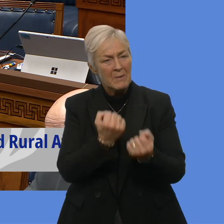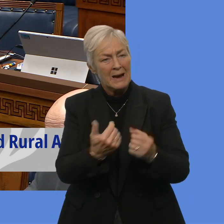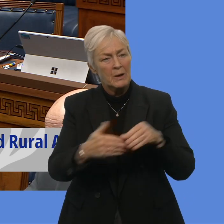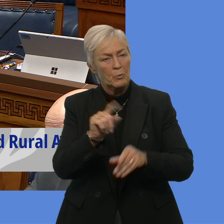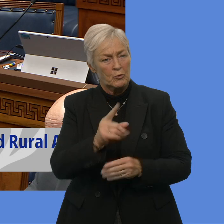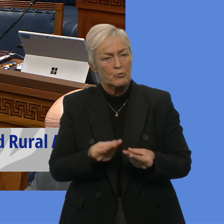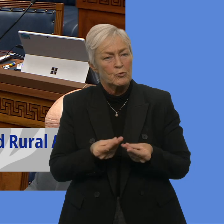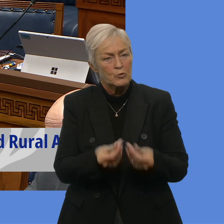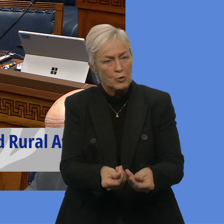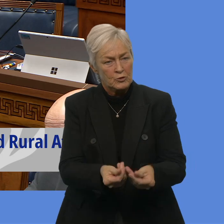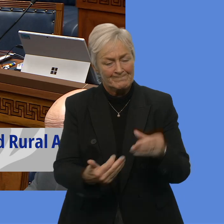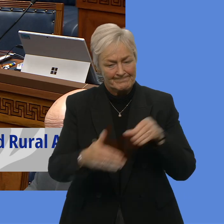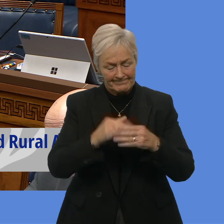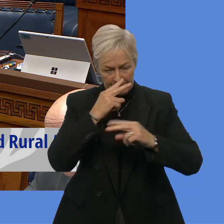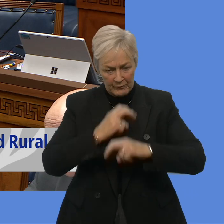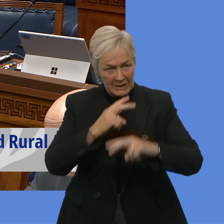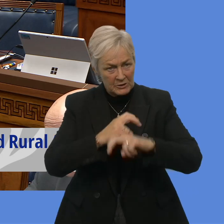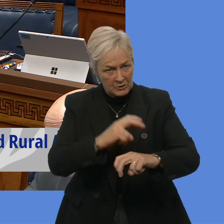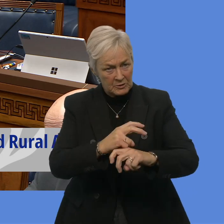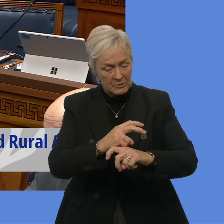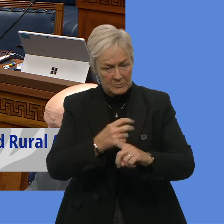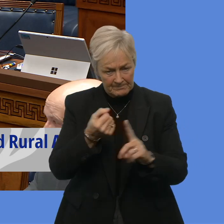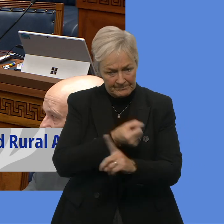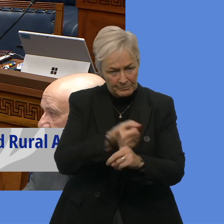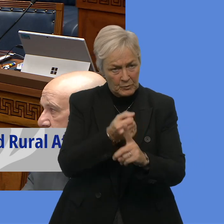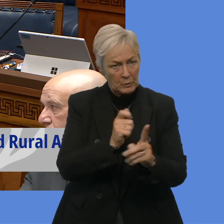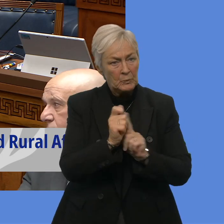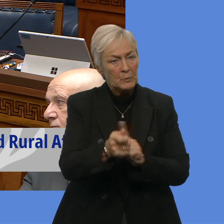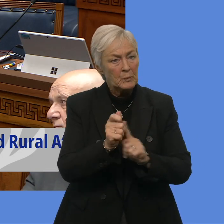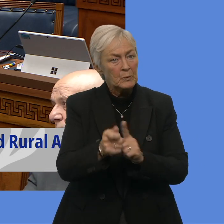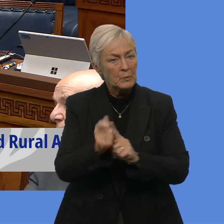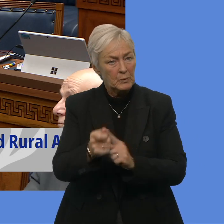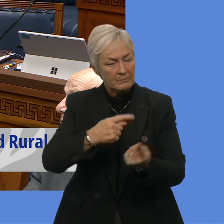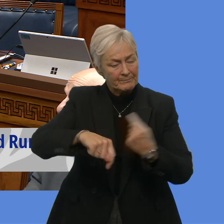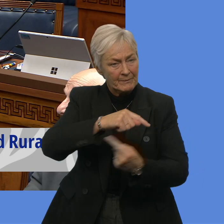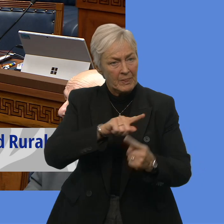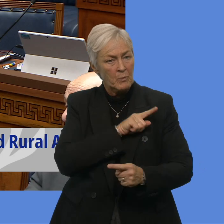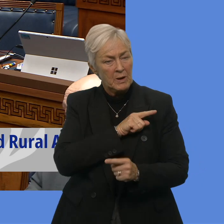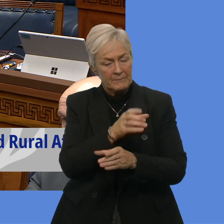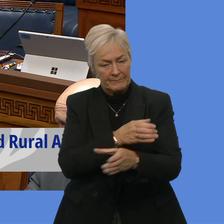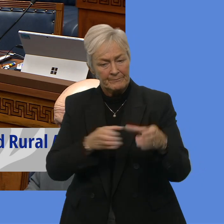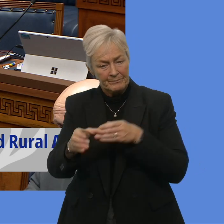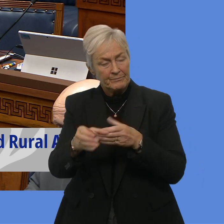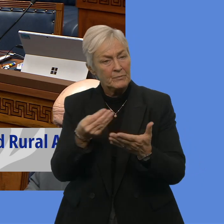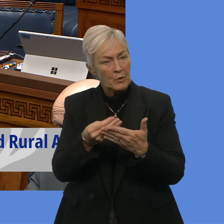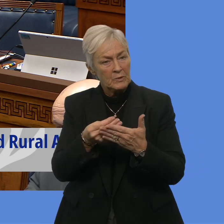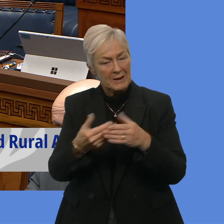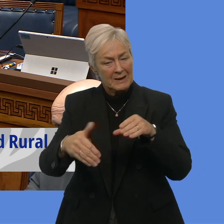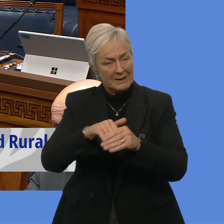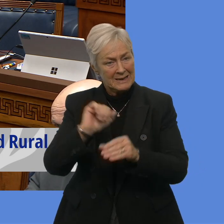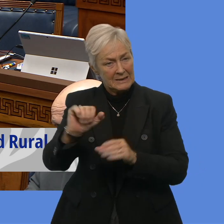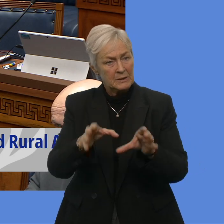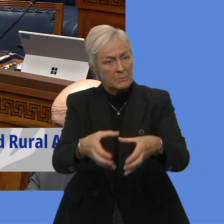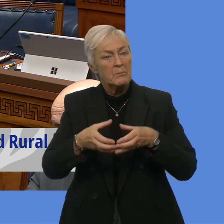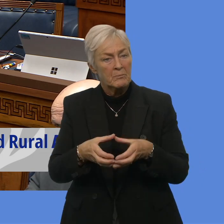resources to carry out investigations and to pursue prosecutions around that. And that's why I've reallocated some resources within my department in